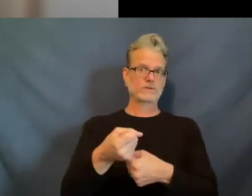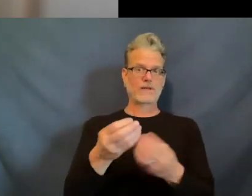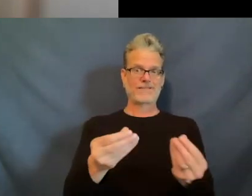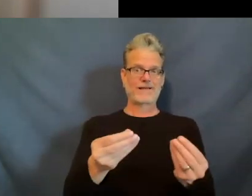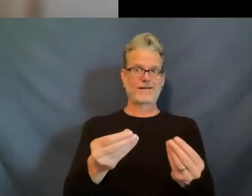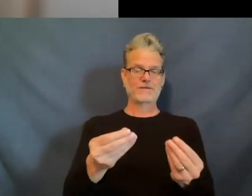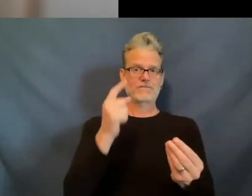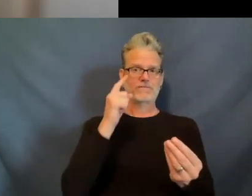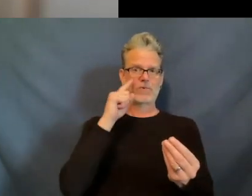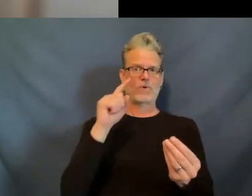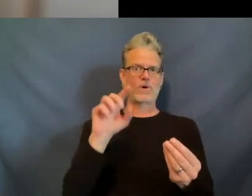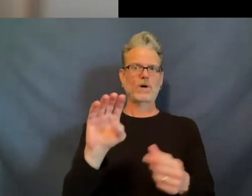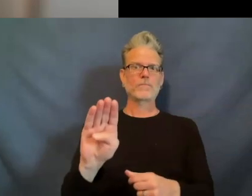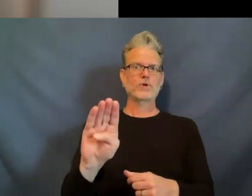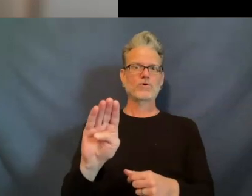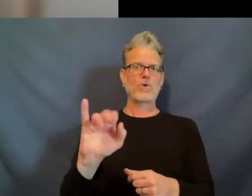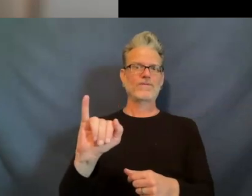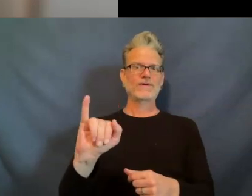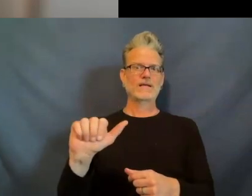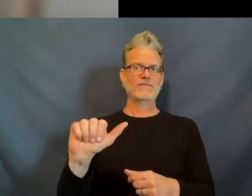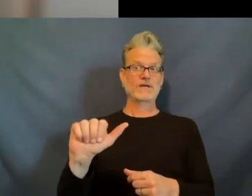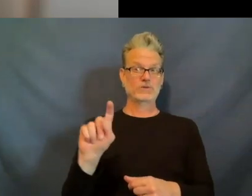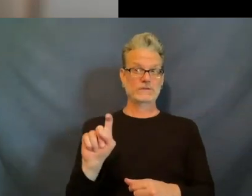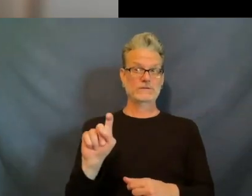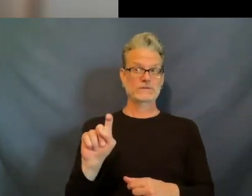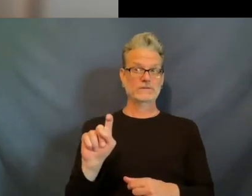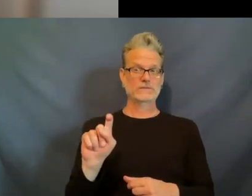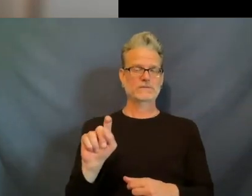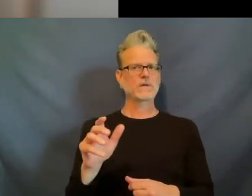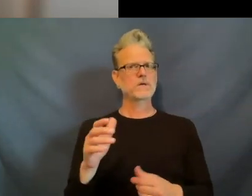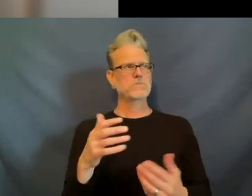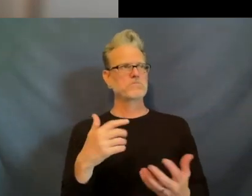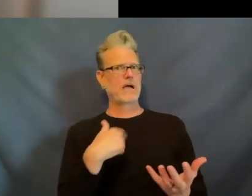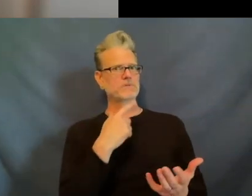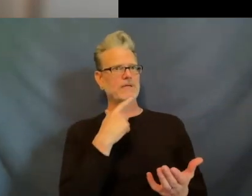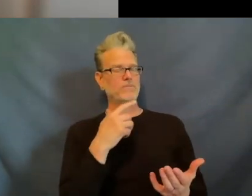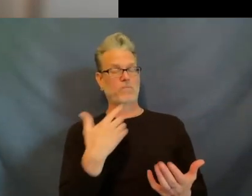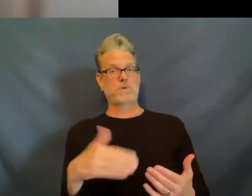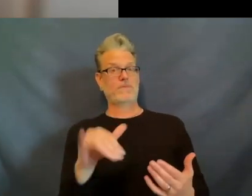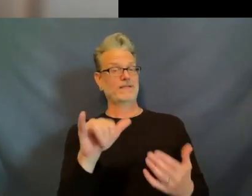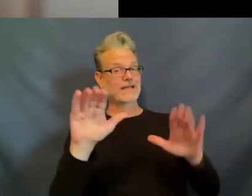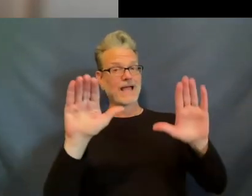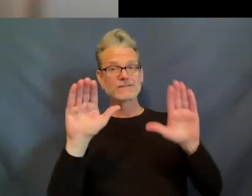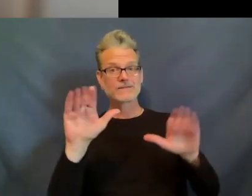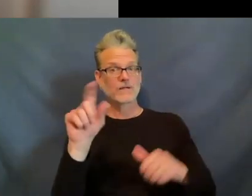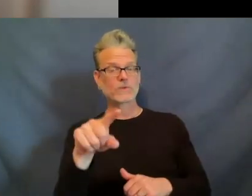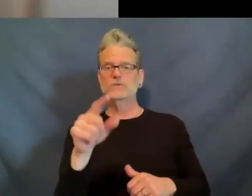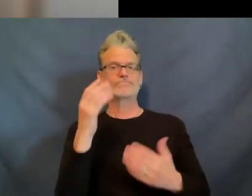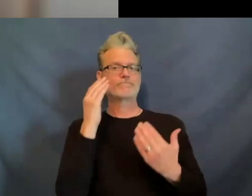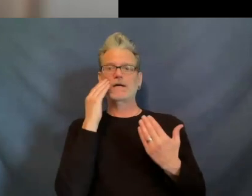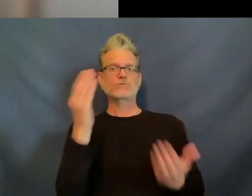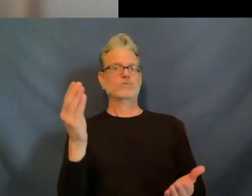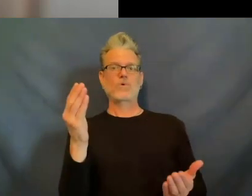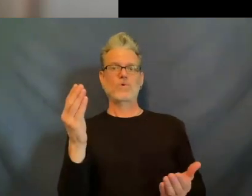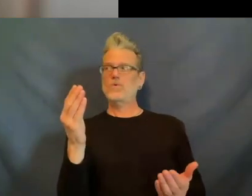Affairs trust land. That I'm just going to go out on a limb and say that's an excellent question that I don't know that we've